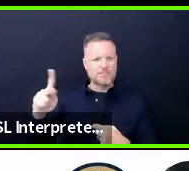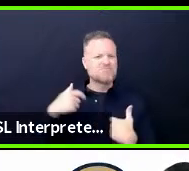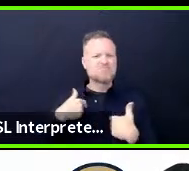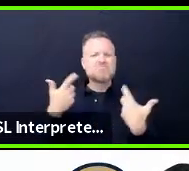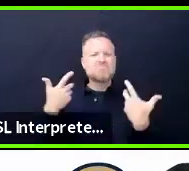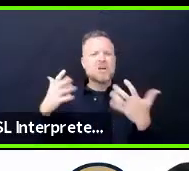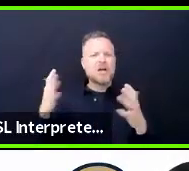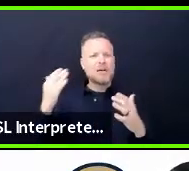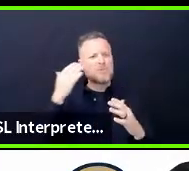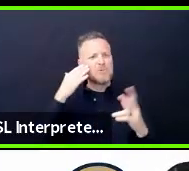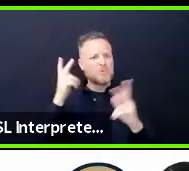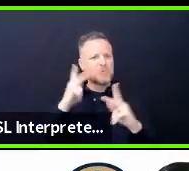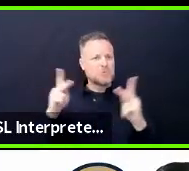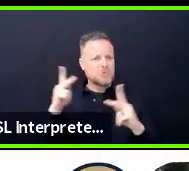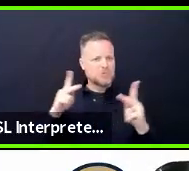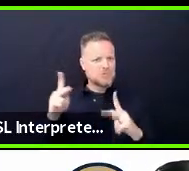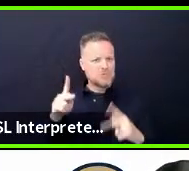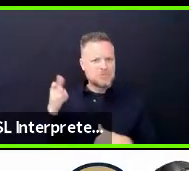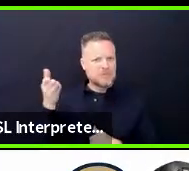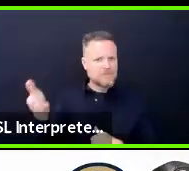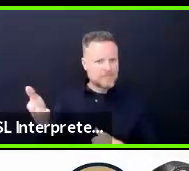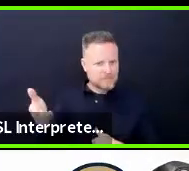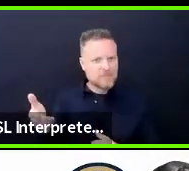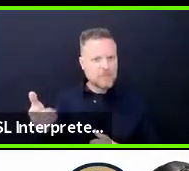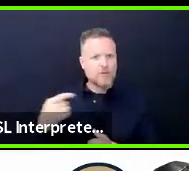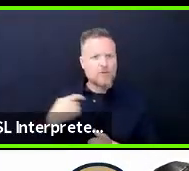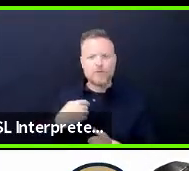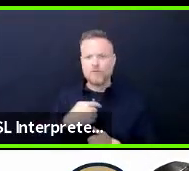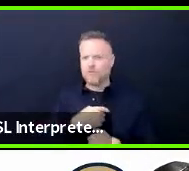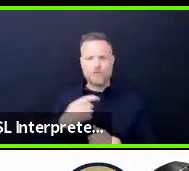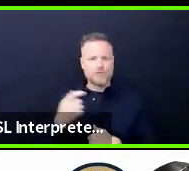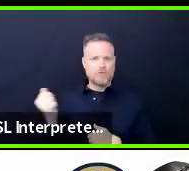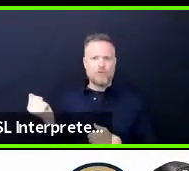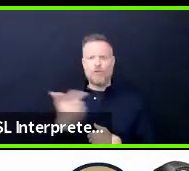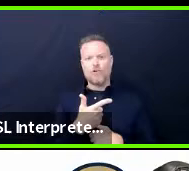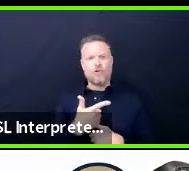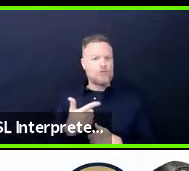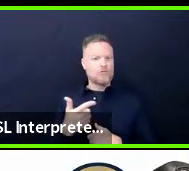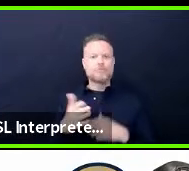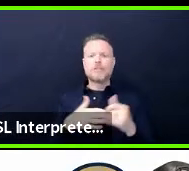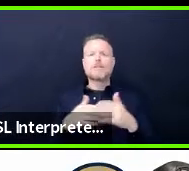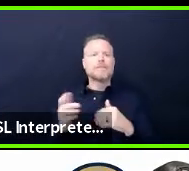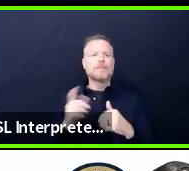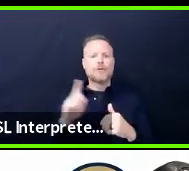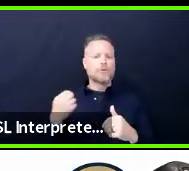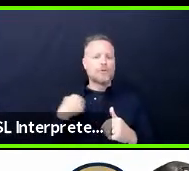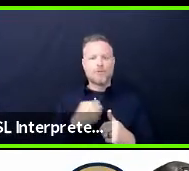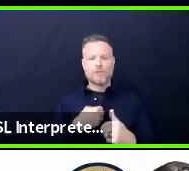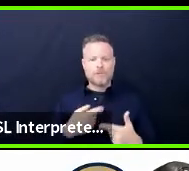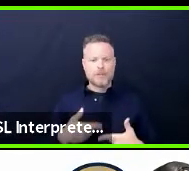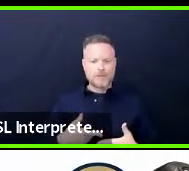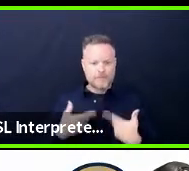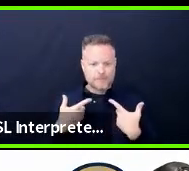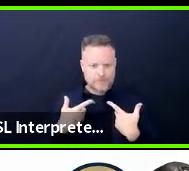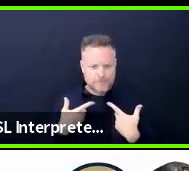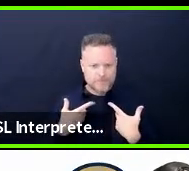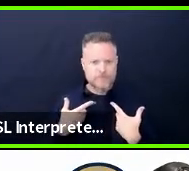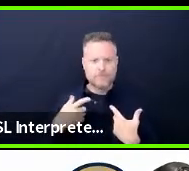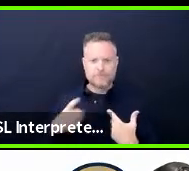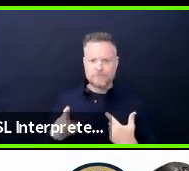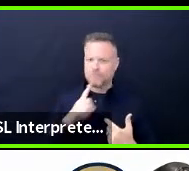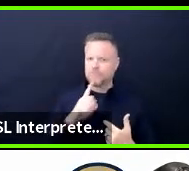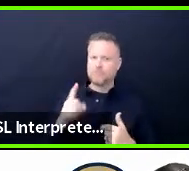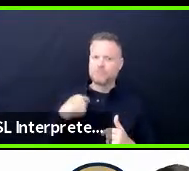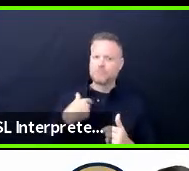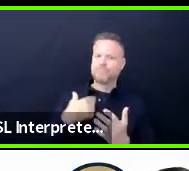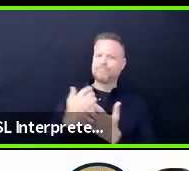already have relationships. And I think all of us, irregardless of where we are, what our idiosyncrasies are, we have to take advantage